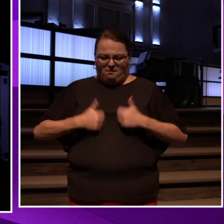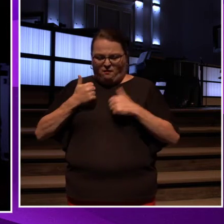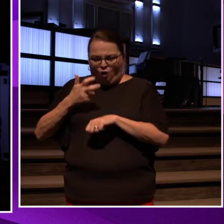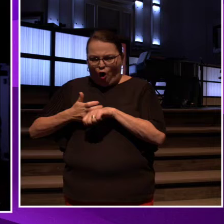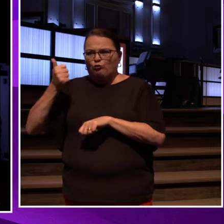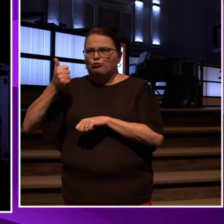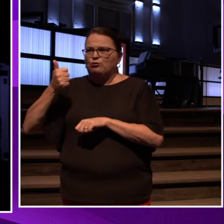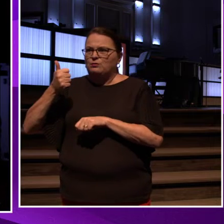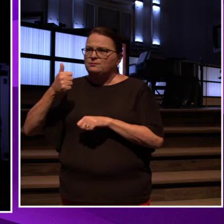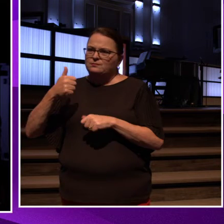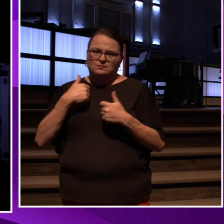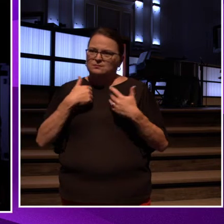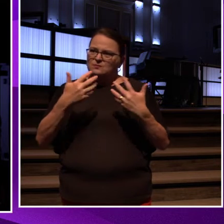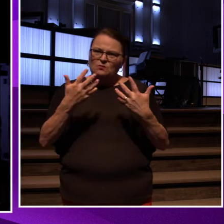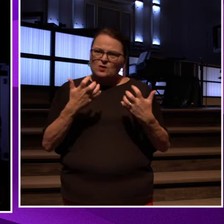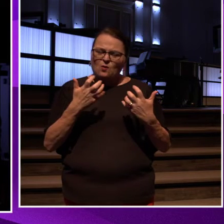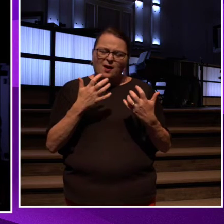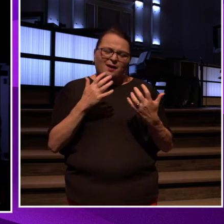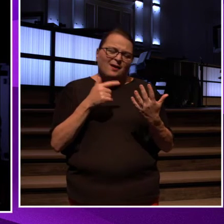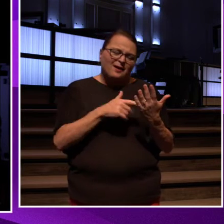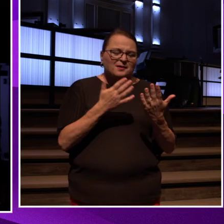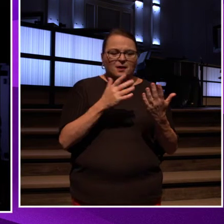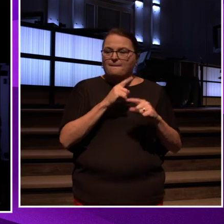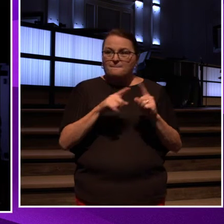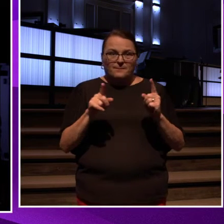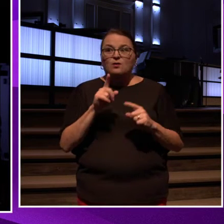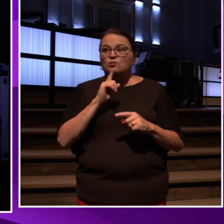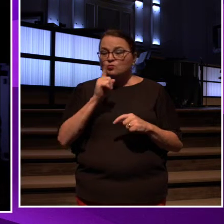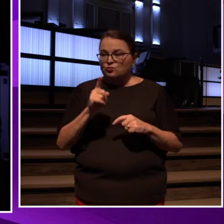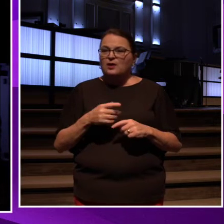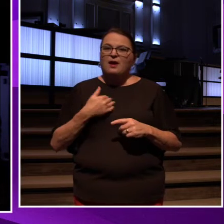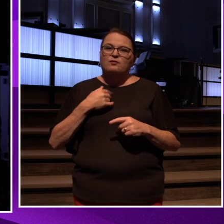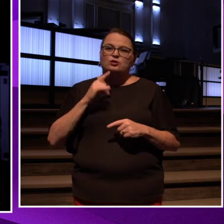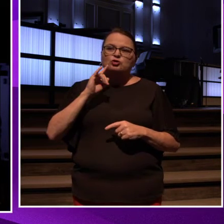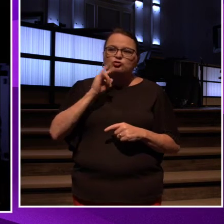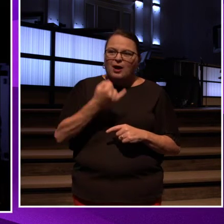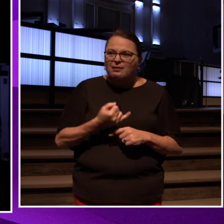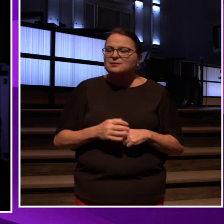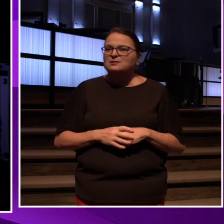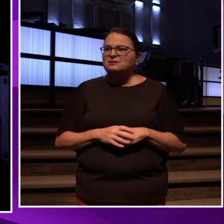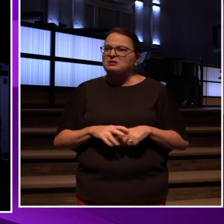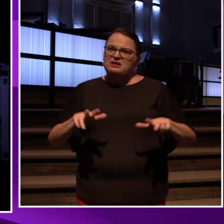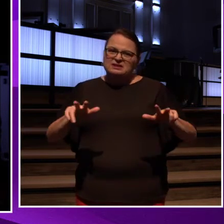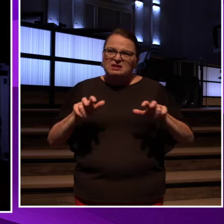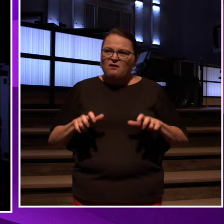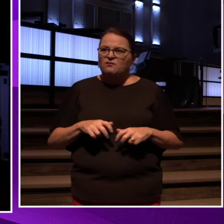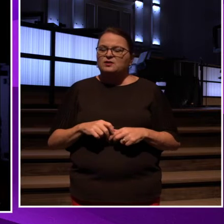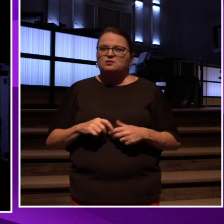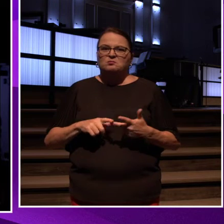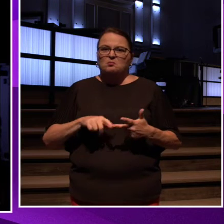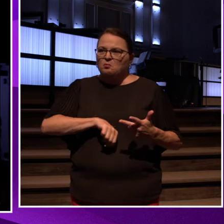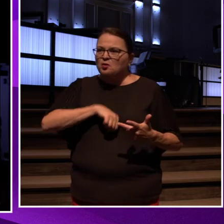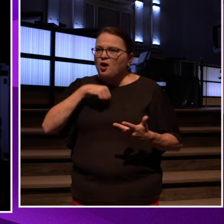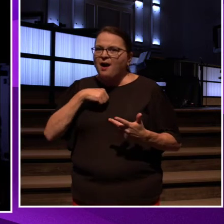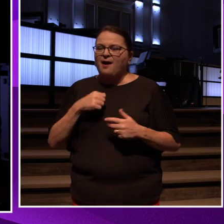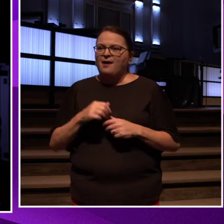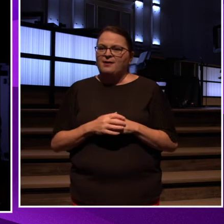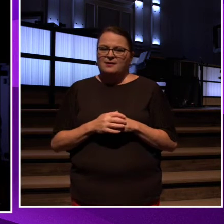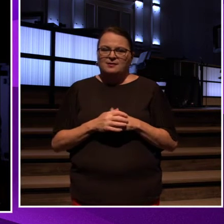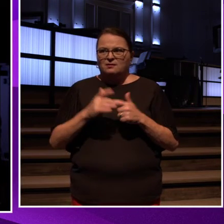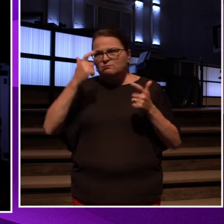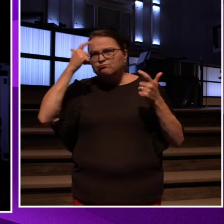And I want to just pass over that, but the reality of it is there's jealousy, there's selfishness, there's pride, there's ego. Even